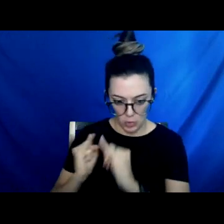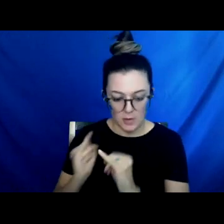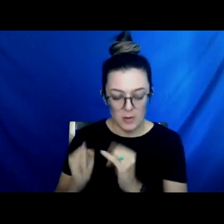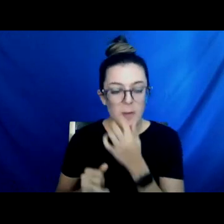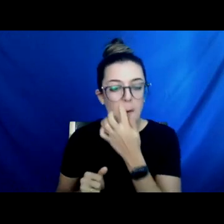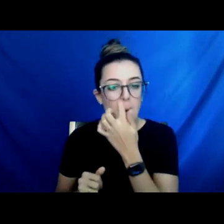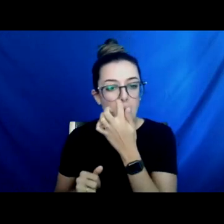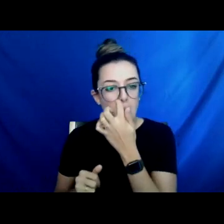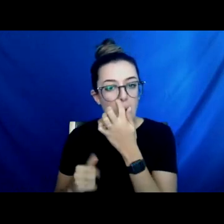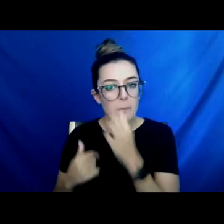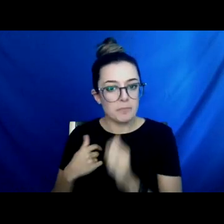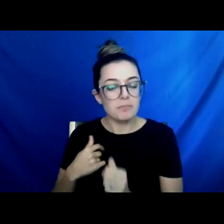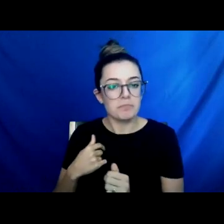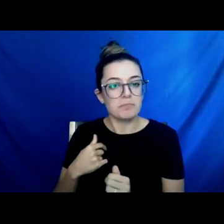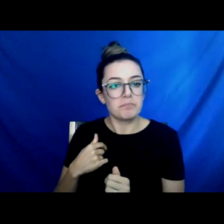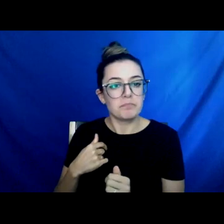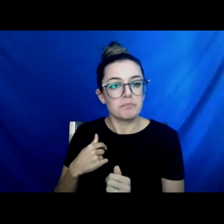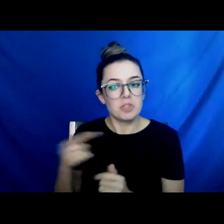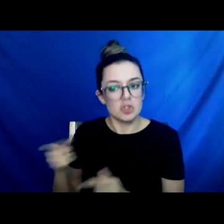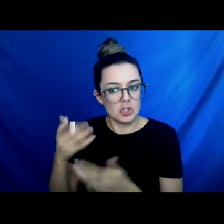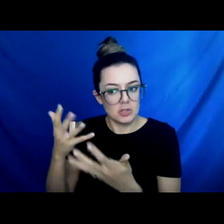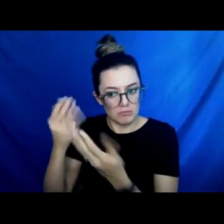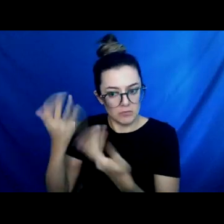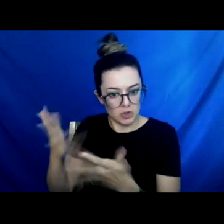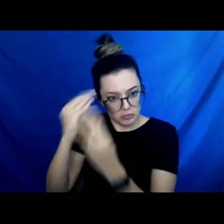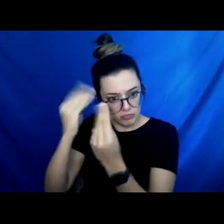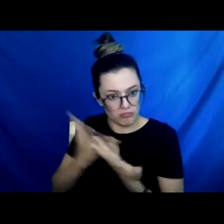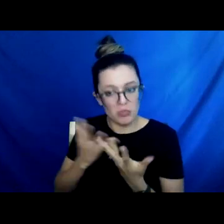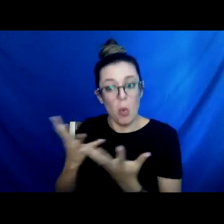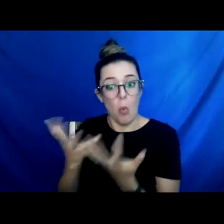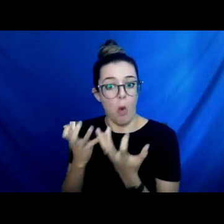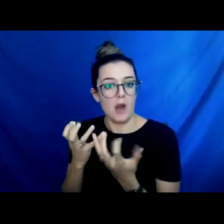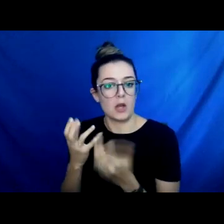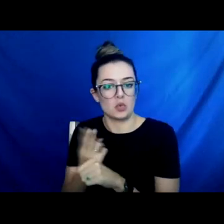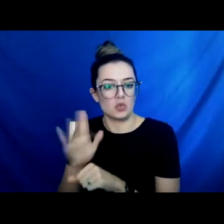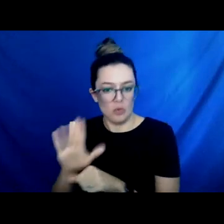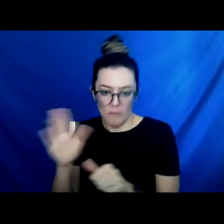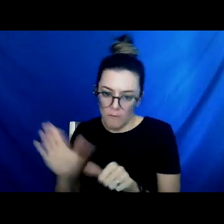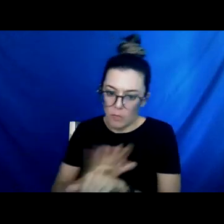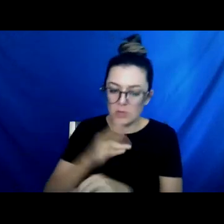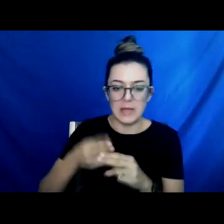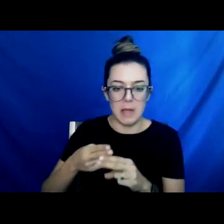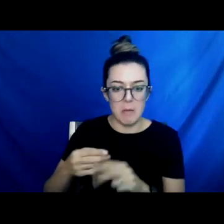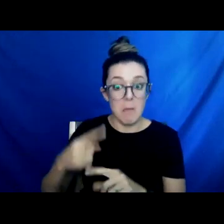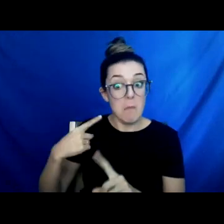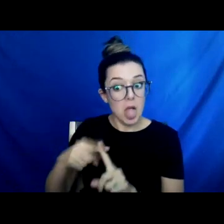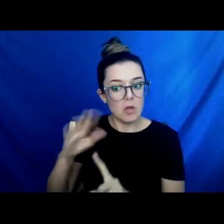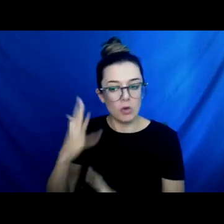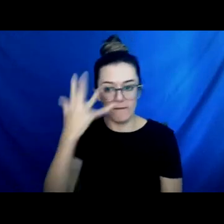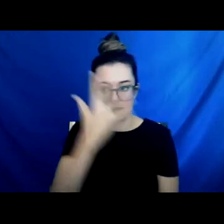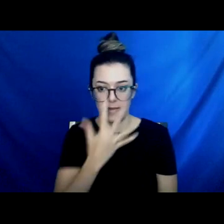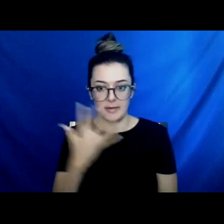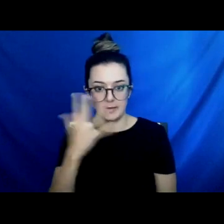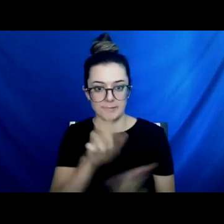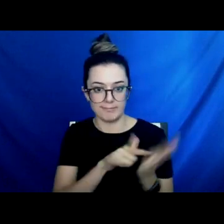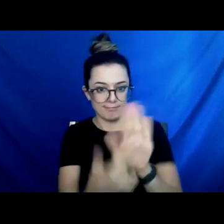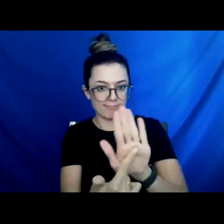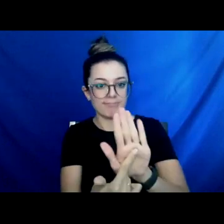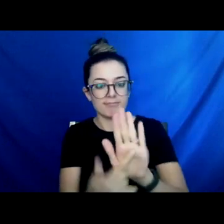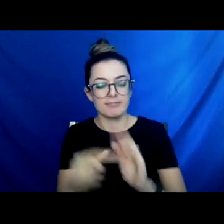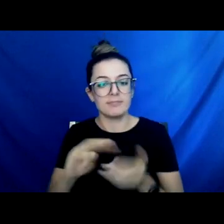wanted me to use her full name and show her face. And that had certainly never happened in this war. So she would have been sort of putting a face